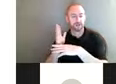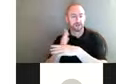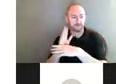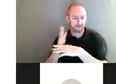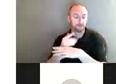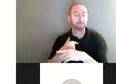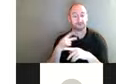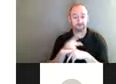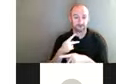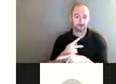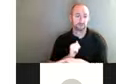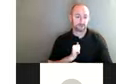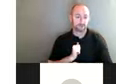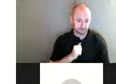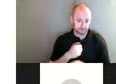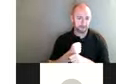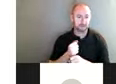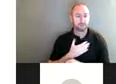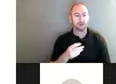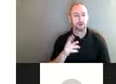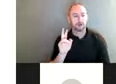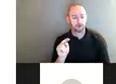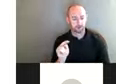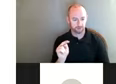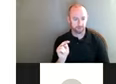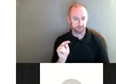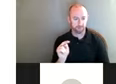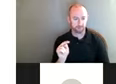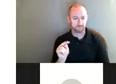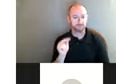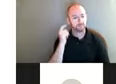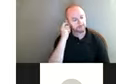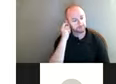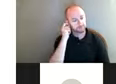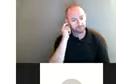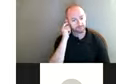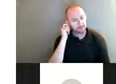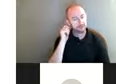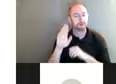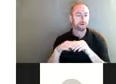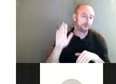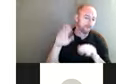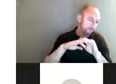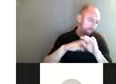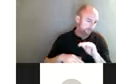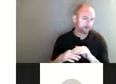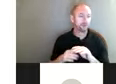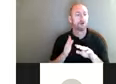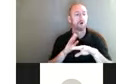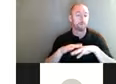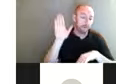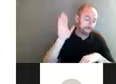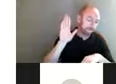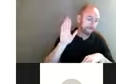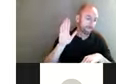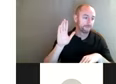that value, created my own diverging classification scheme so I could see counties above that and below that. So above national average is